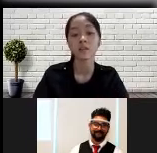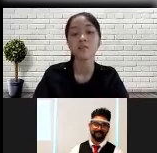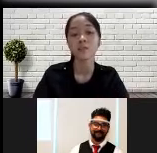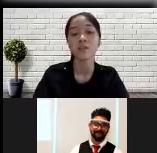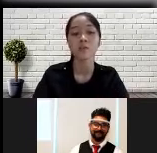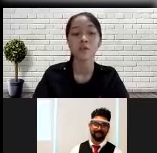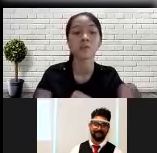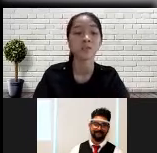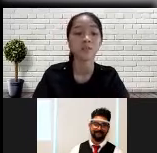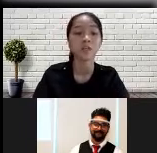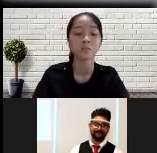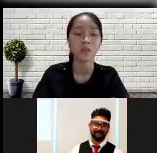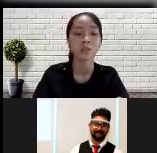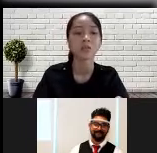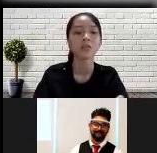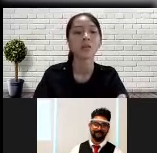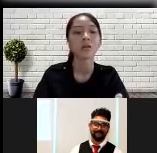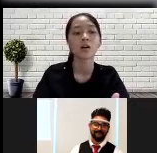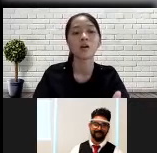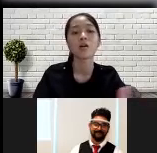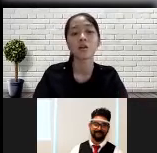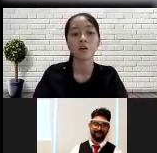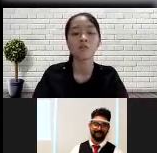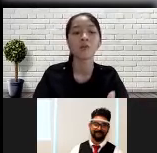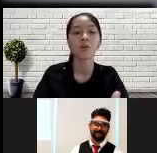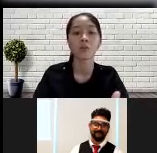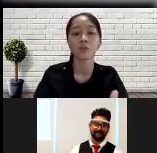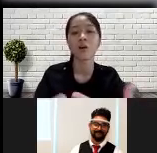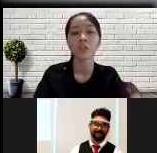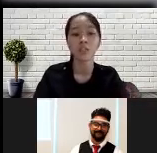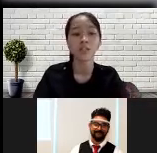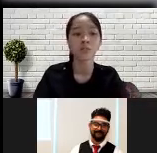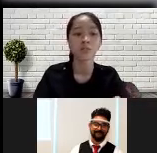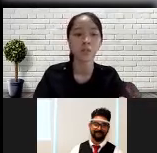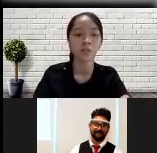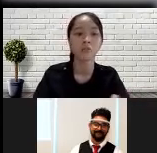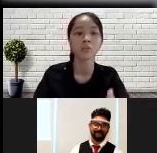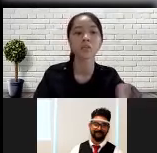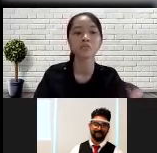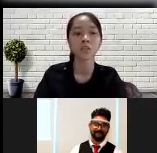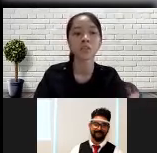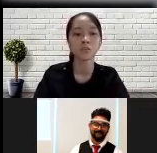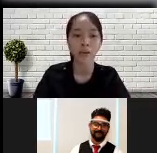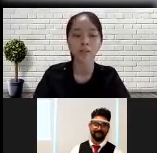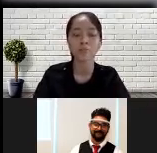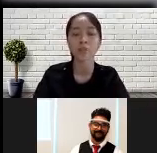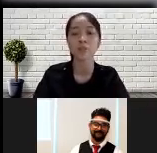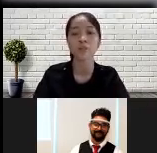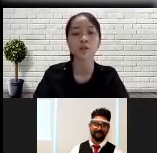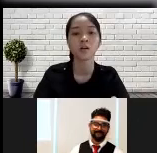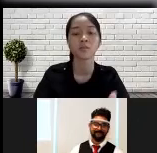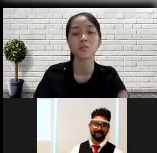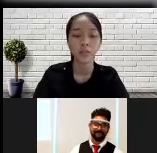certain thickened fluids that we're going to be serving to patients on and off when we're doing audits, it will be using the syringe flow test, which